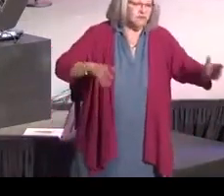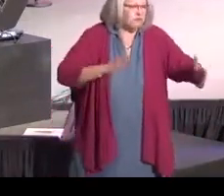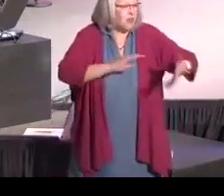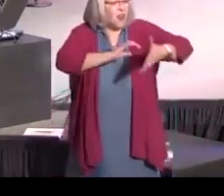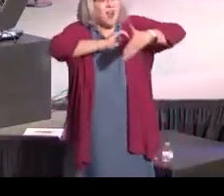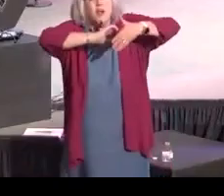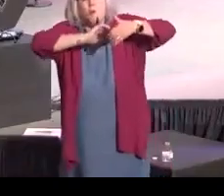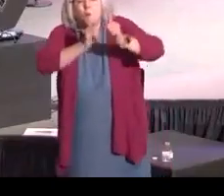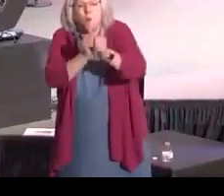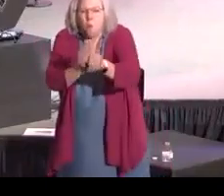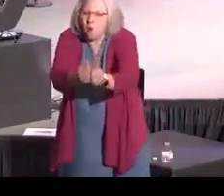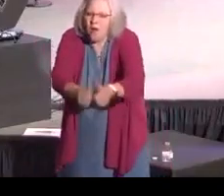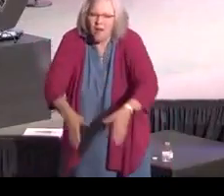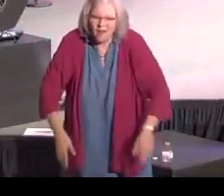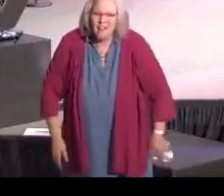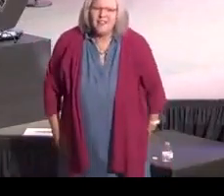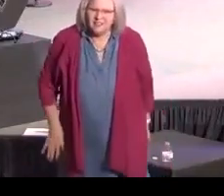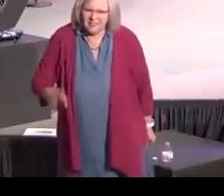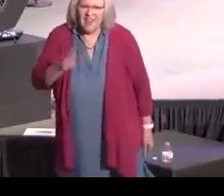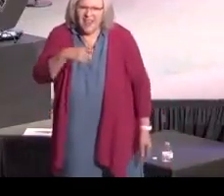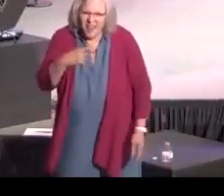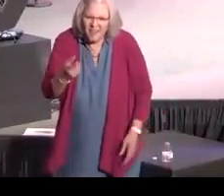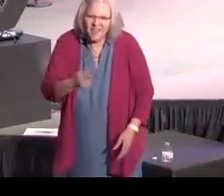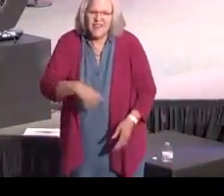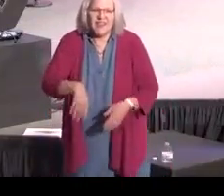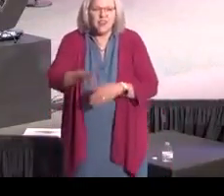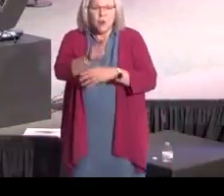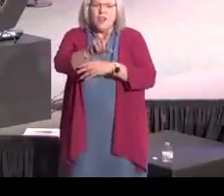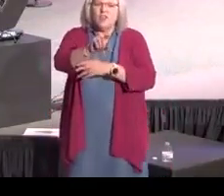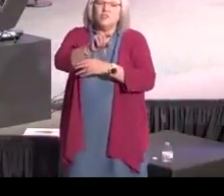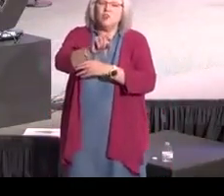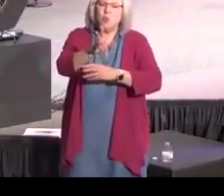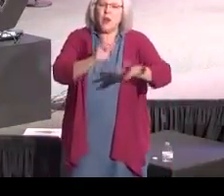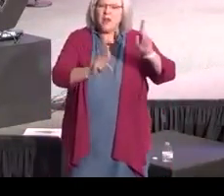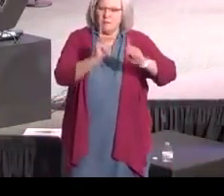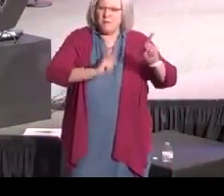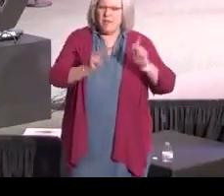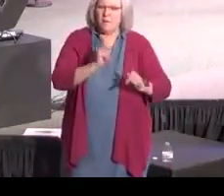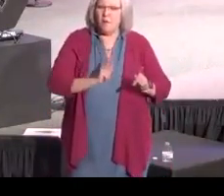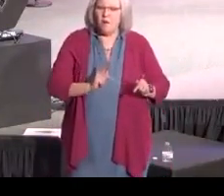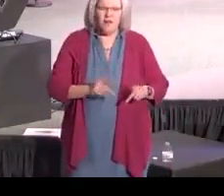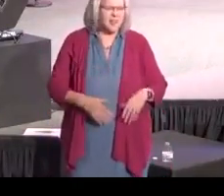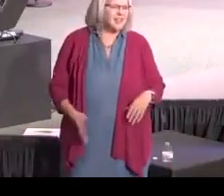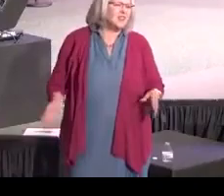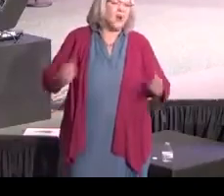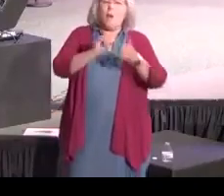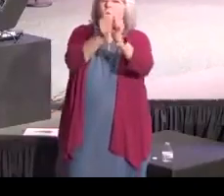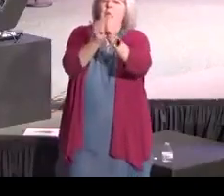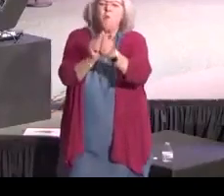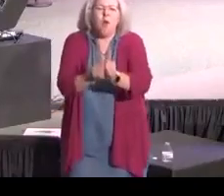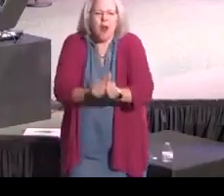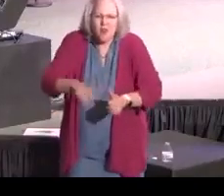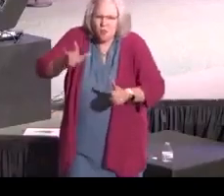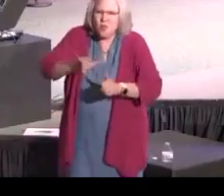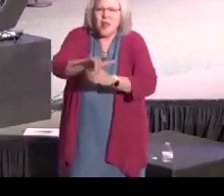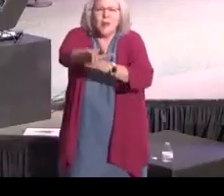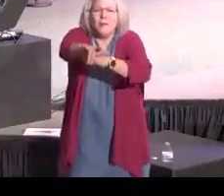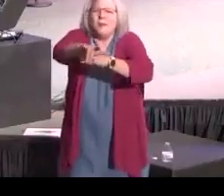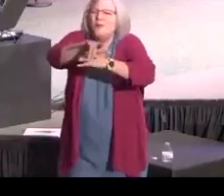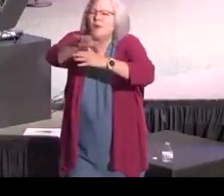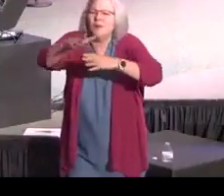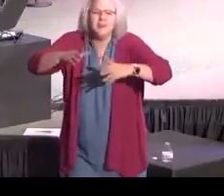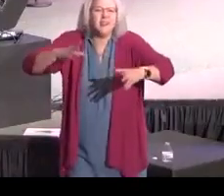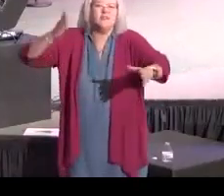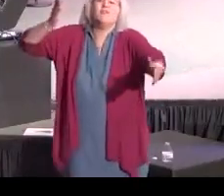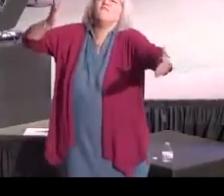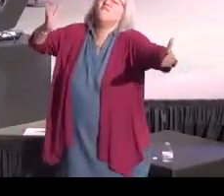airport. I felt like an idiot. People were like getting out of the way. Watch out. I'm going running down through the airport. It was as far as you could